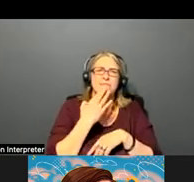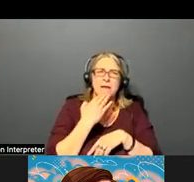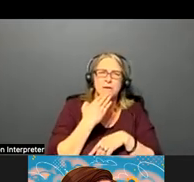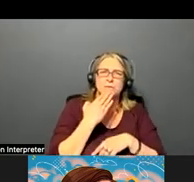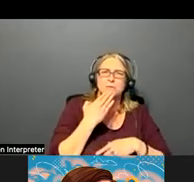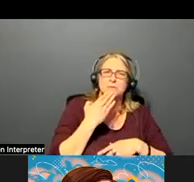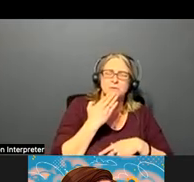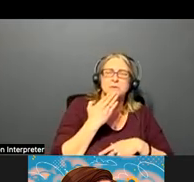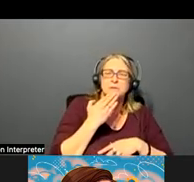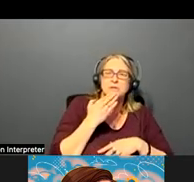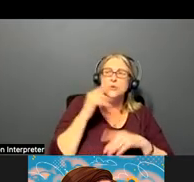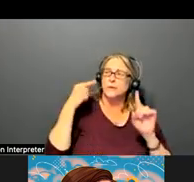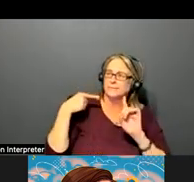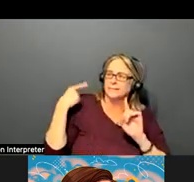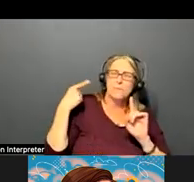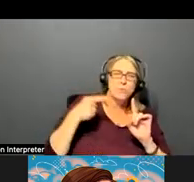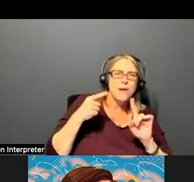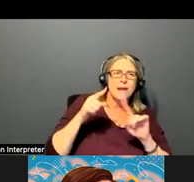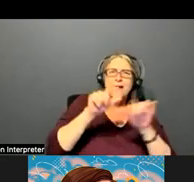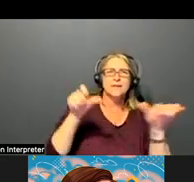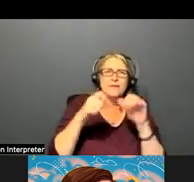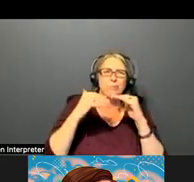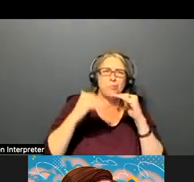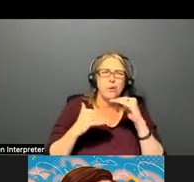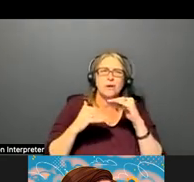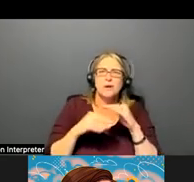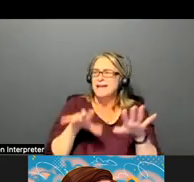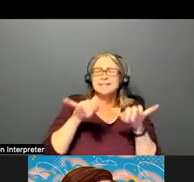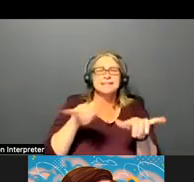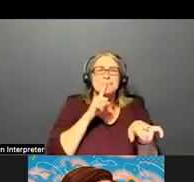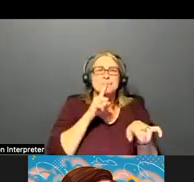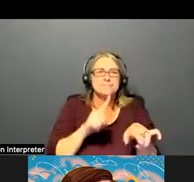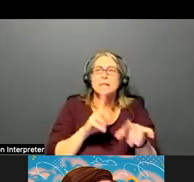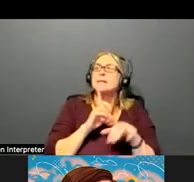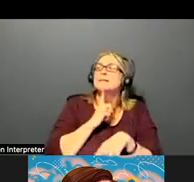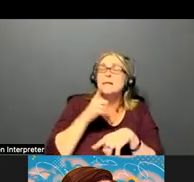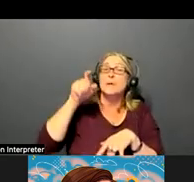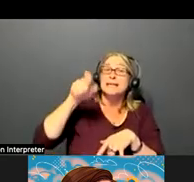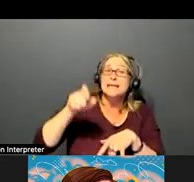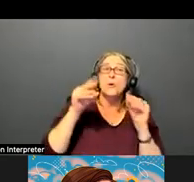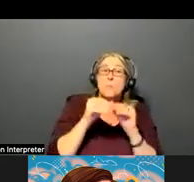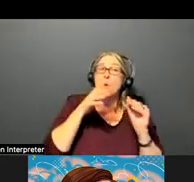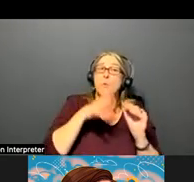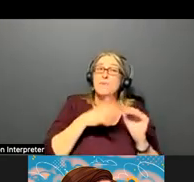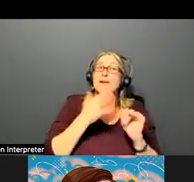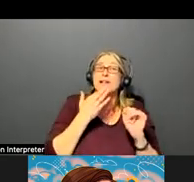of inequity or silence, saying that we need more women of color to